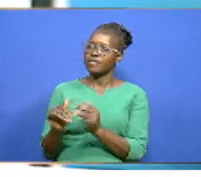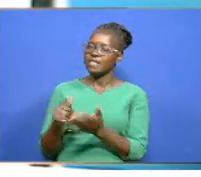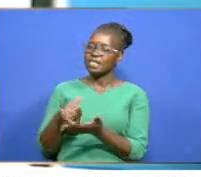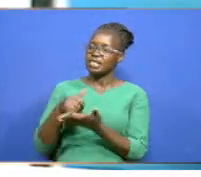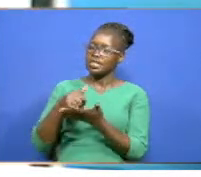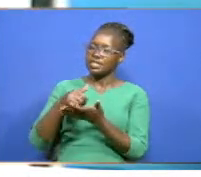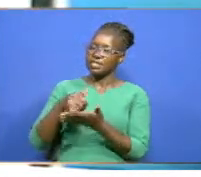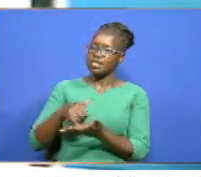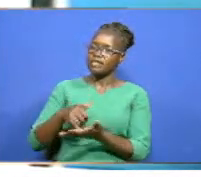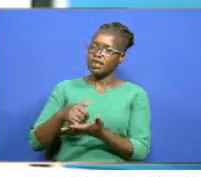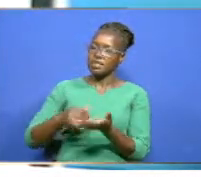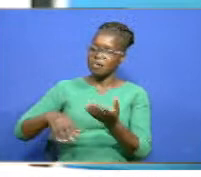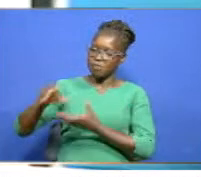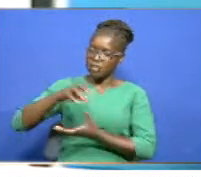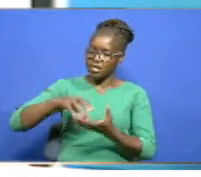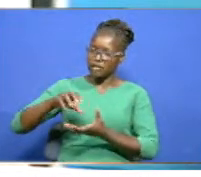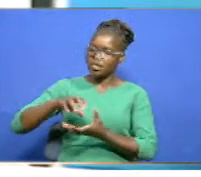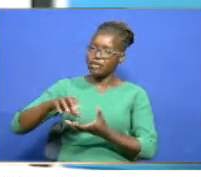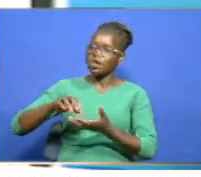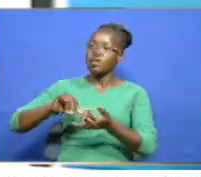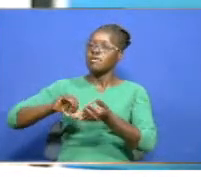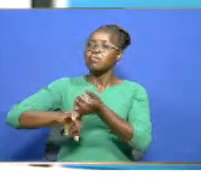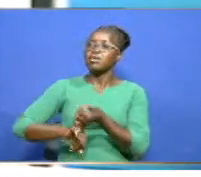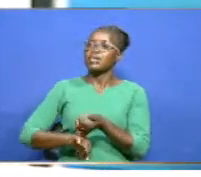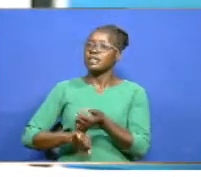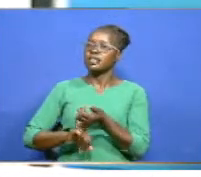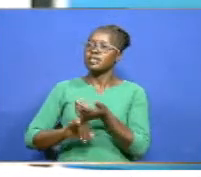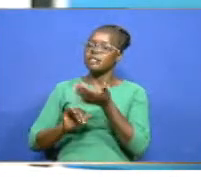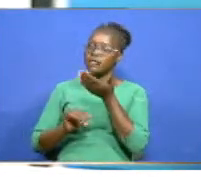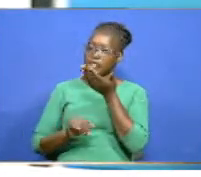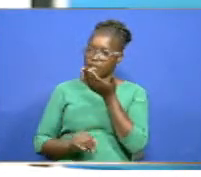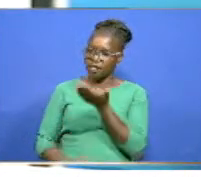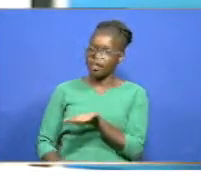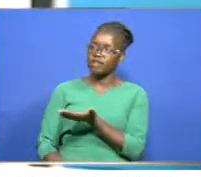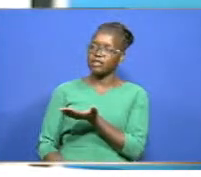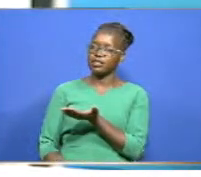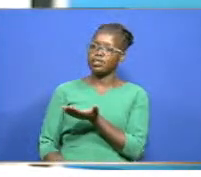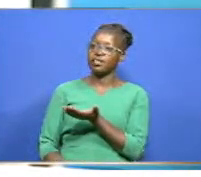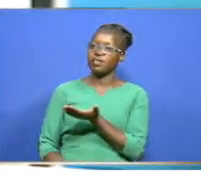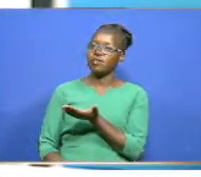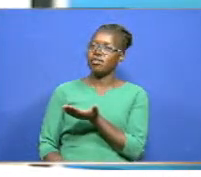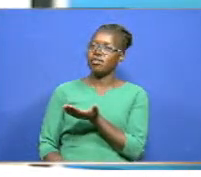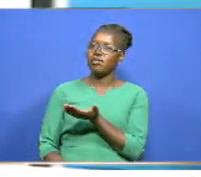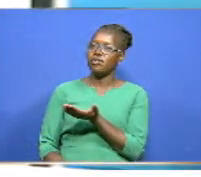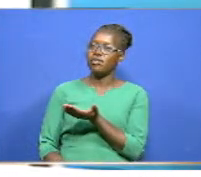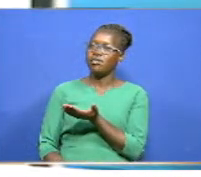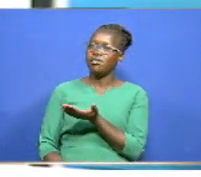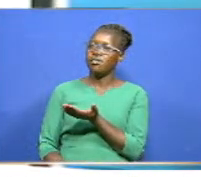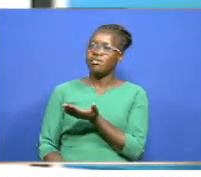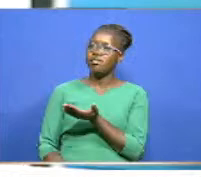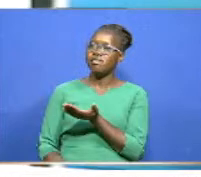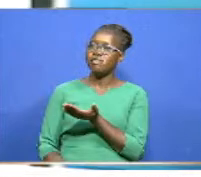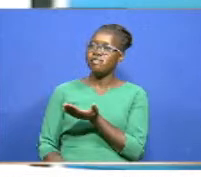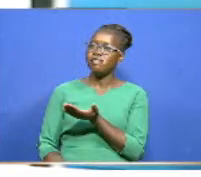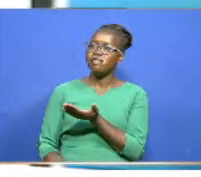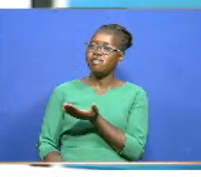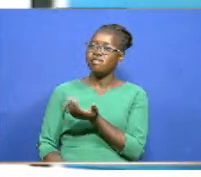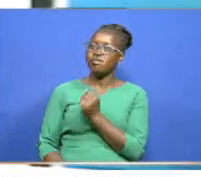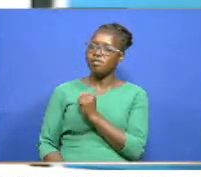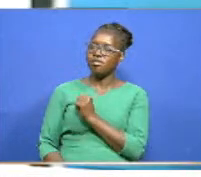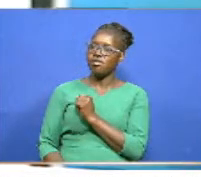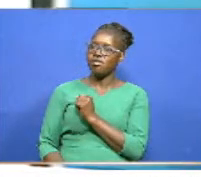are there's a lot of intermarriages there. And as a result, therefore, you will find that